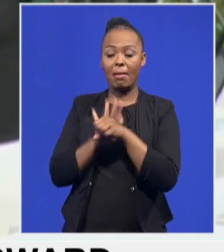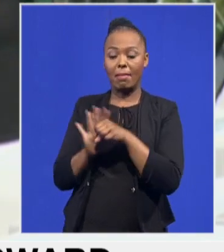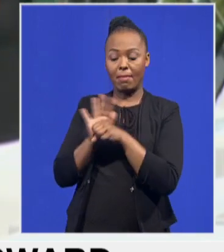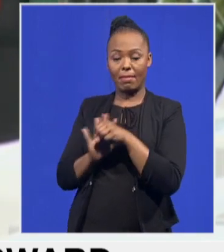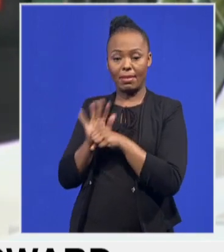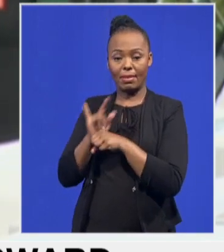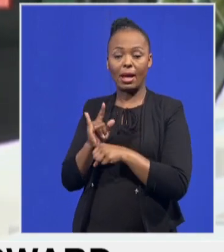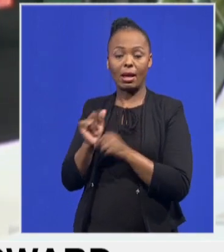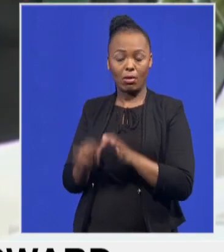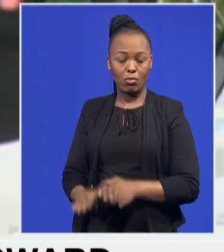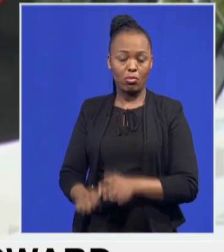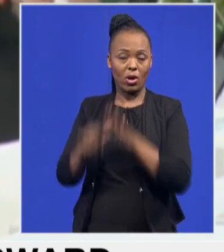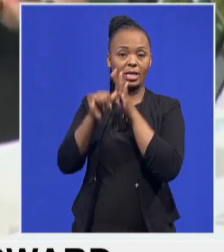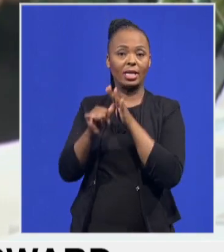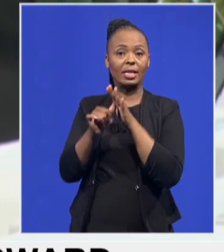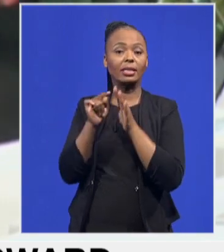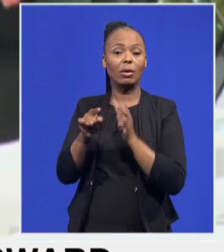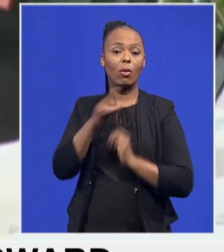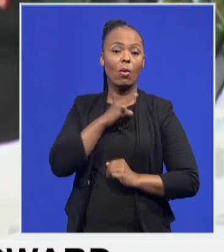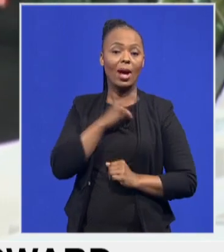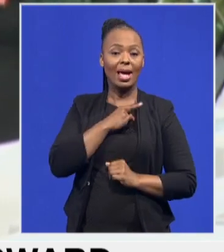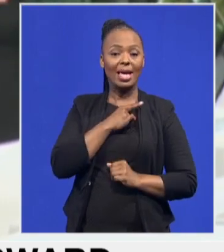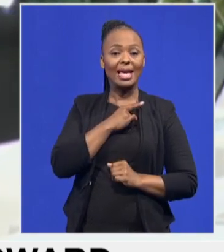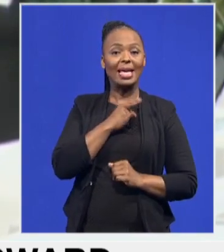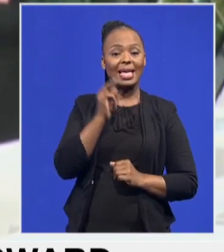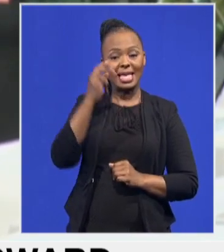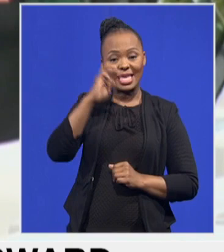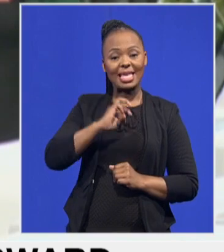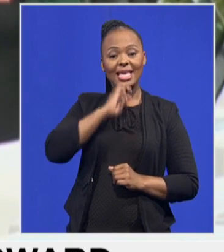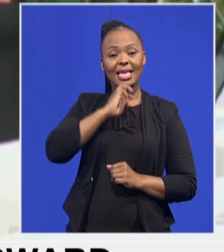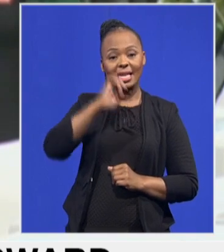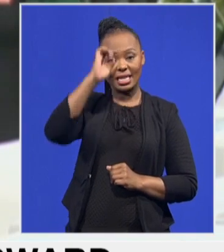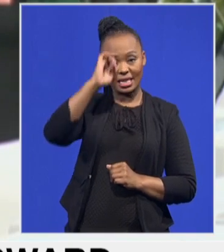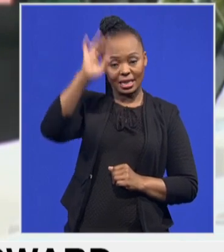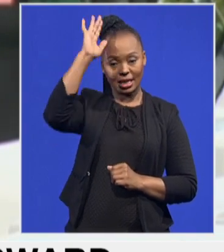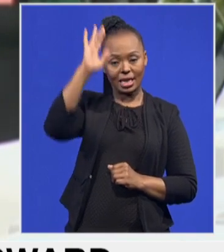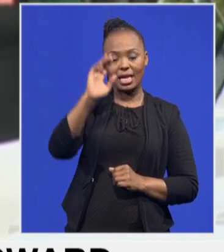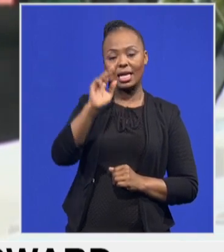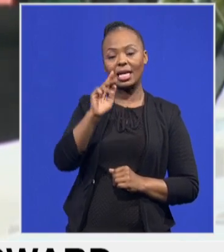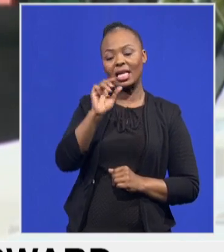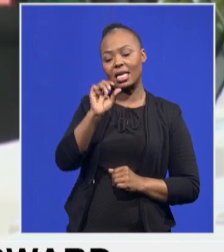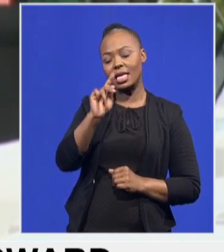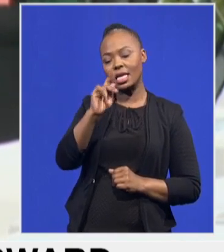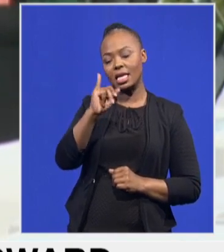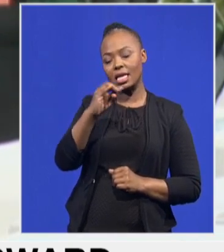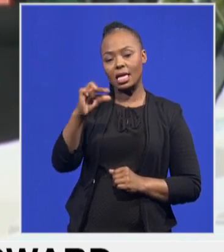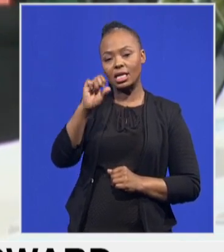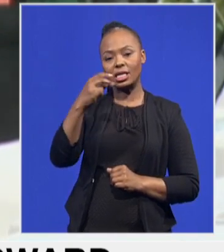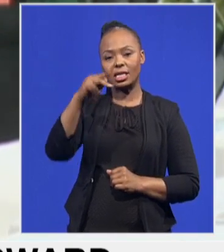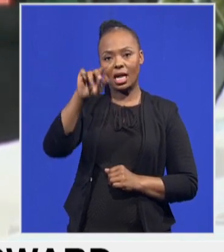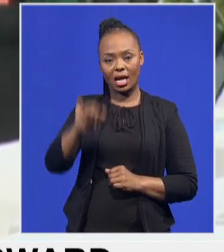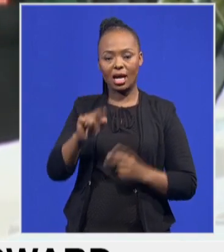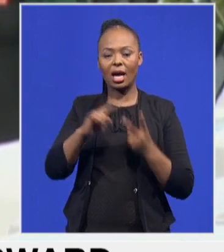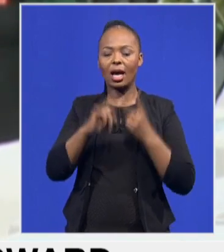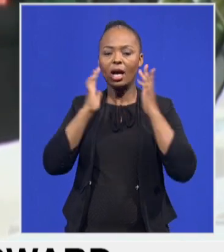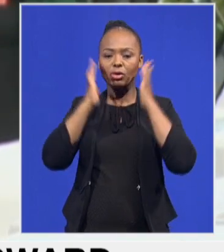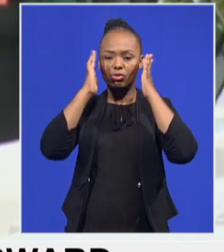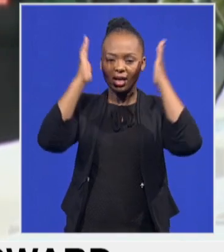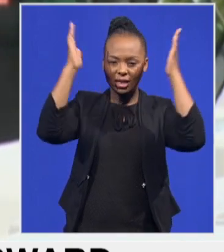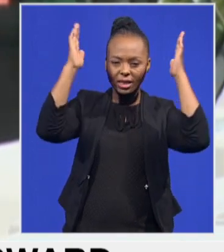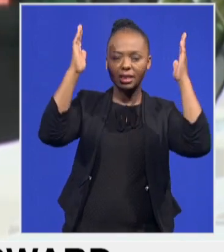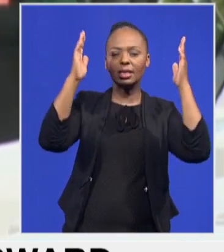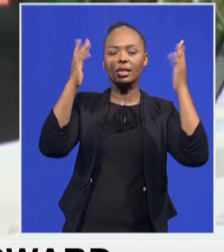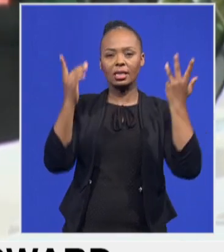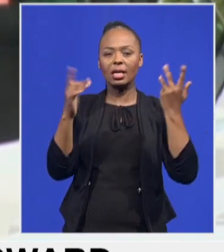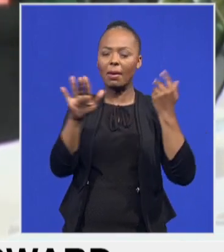that the King Shaka International Airport has also launched several new routes to Eswatini, Eswatini, and that's also going to help with